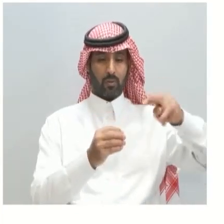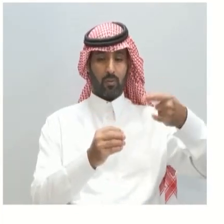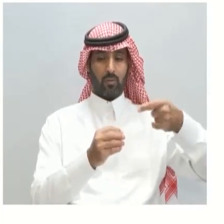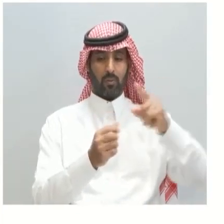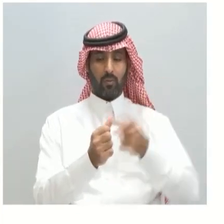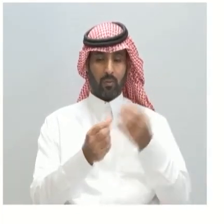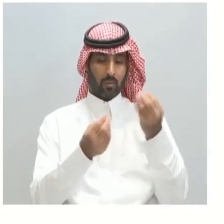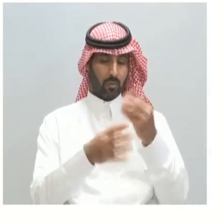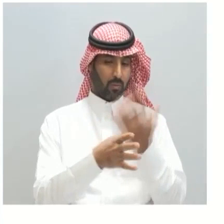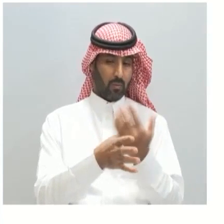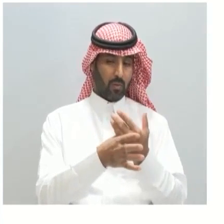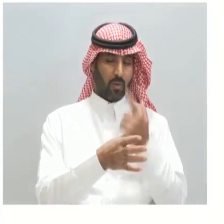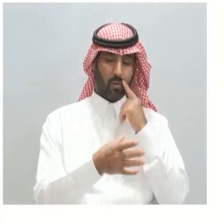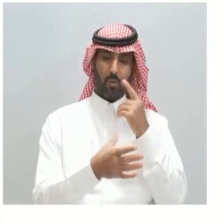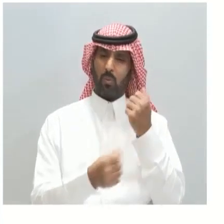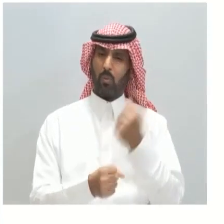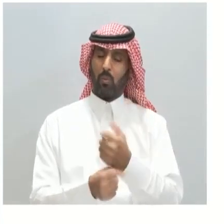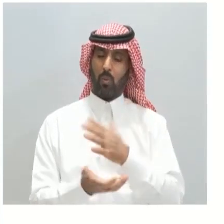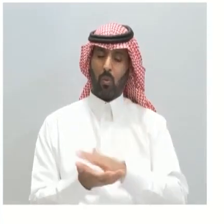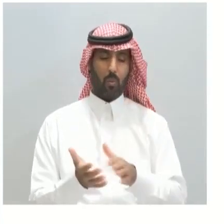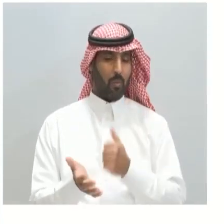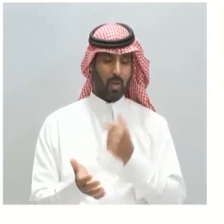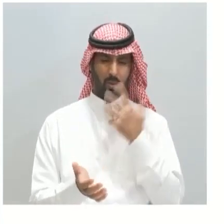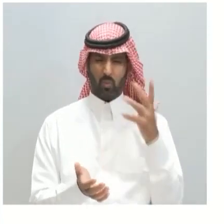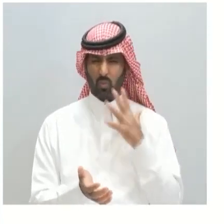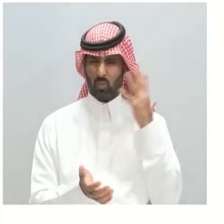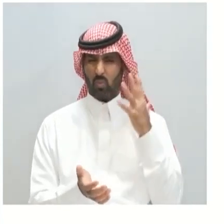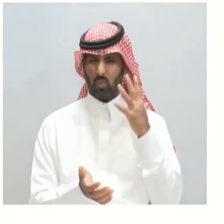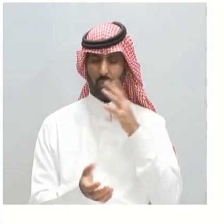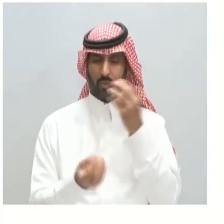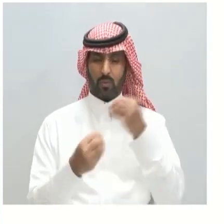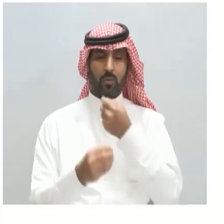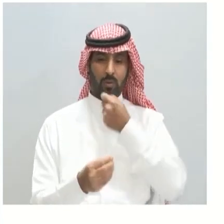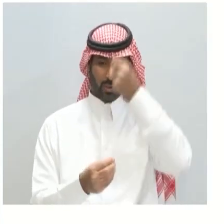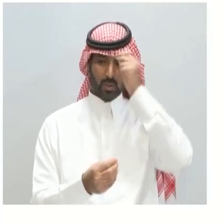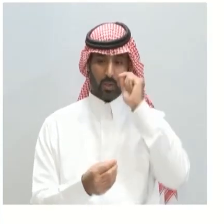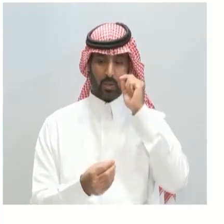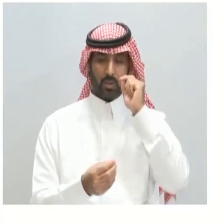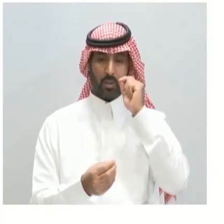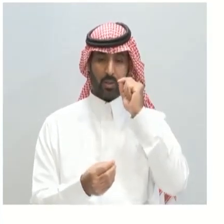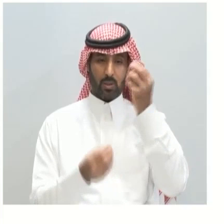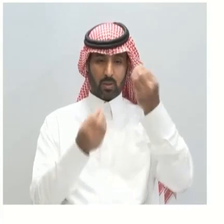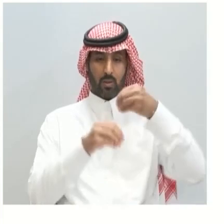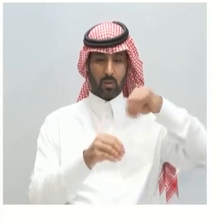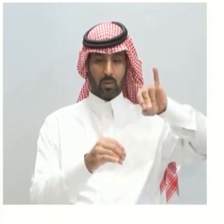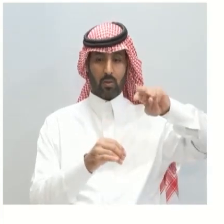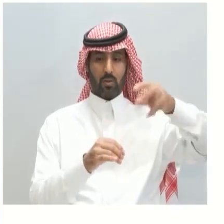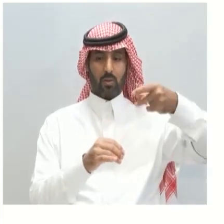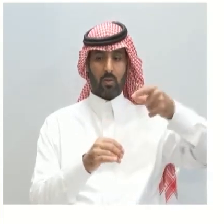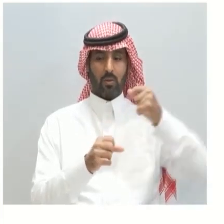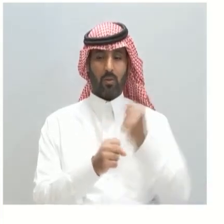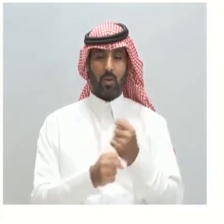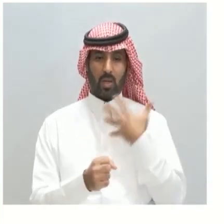adjective. Of course, because impatient and nervous are adjectives, words that describe how someone